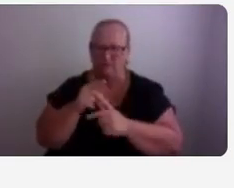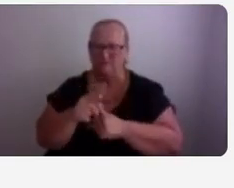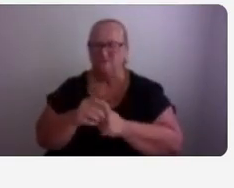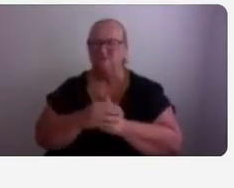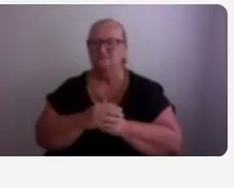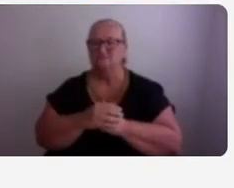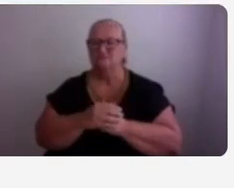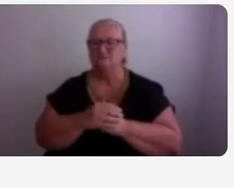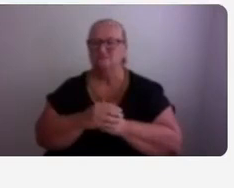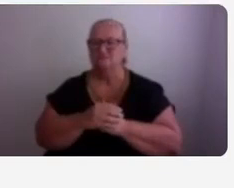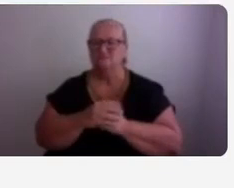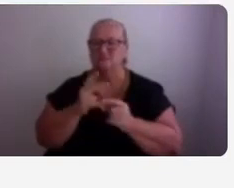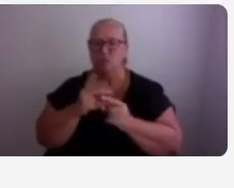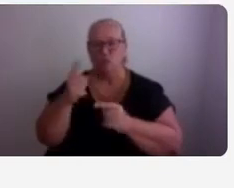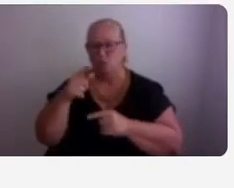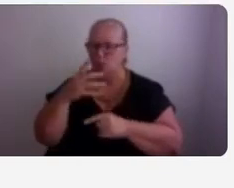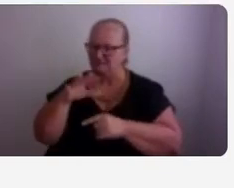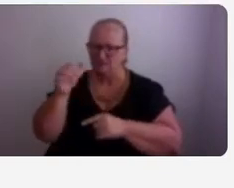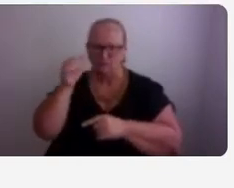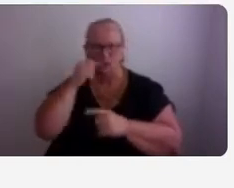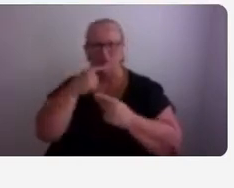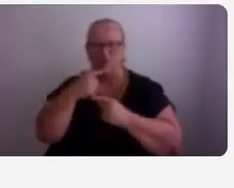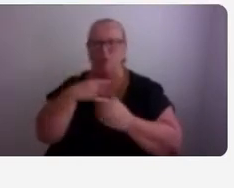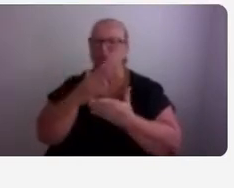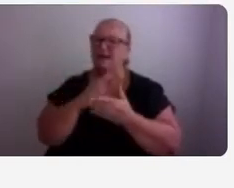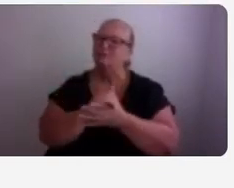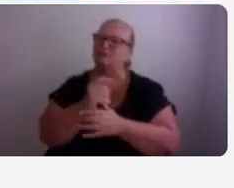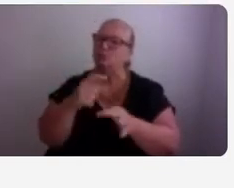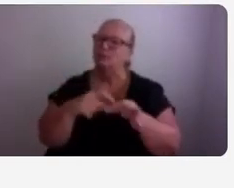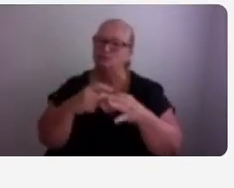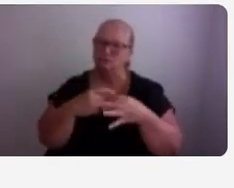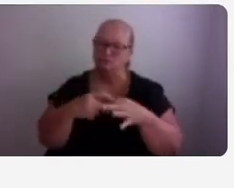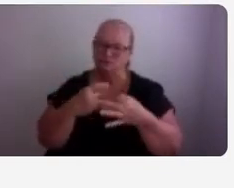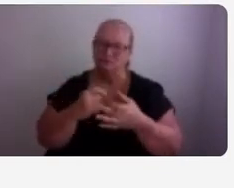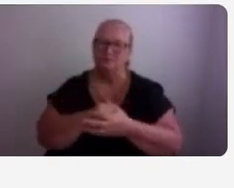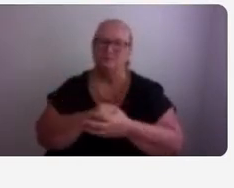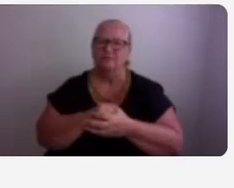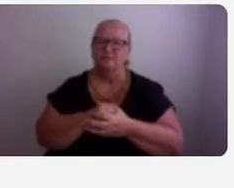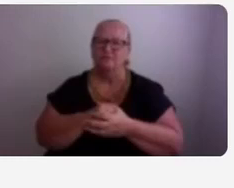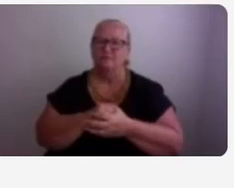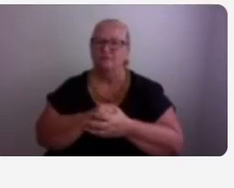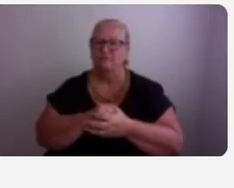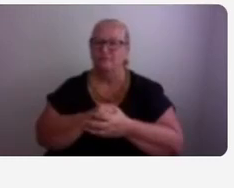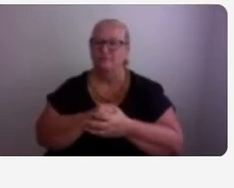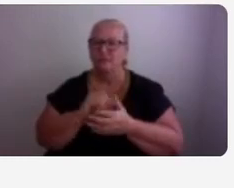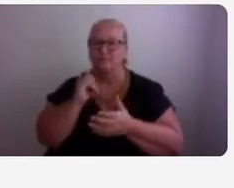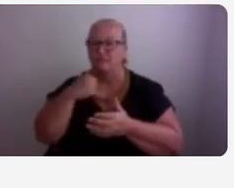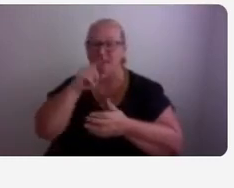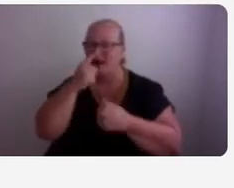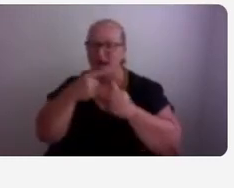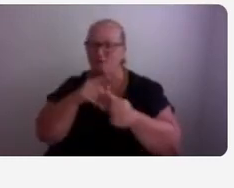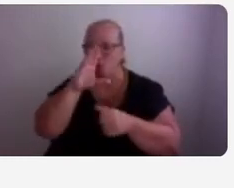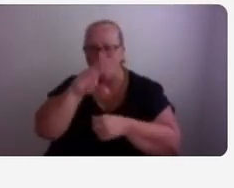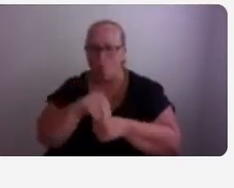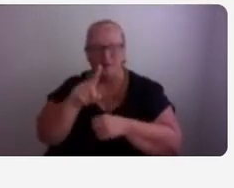that are determined, because we do actually appreciate these questions, even if we couldn't answer all of them, but actually